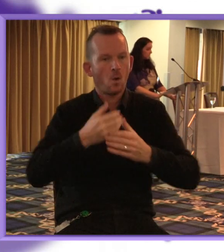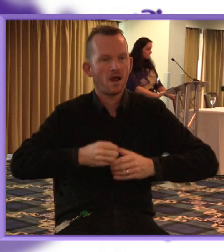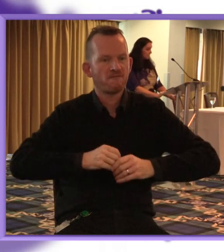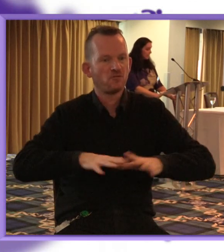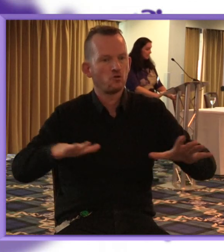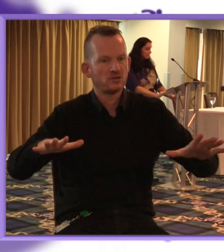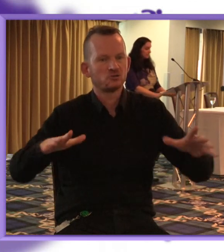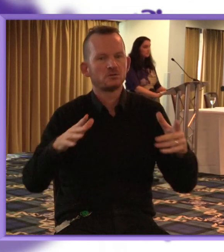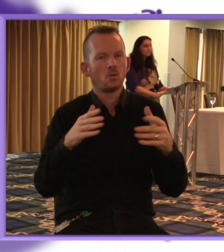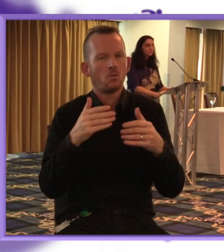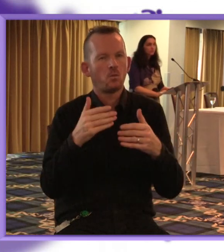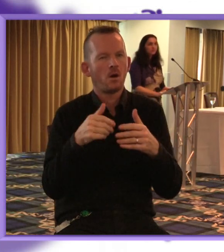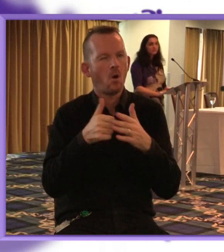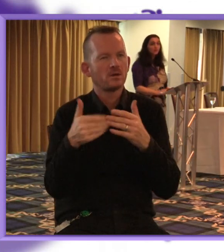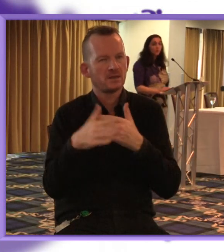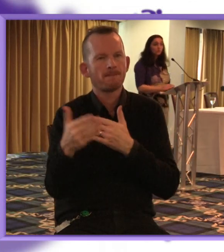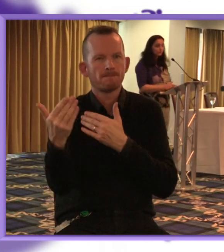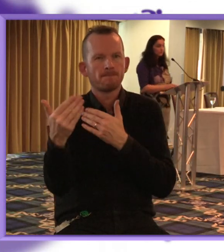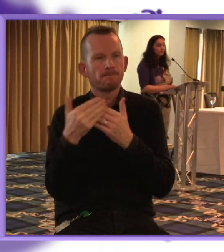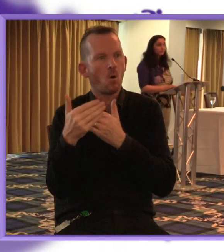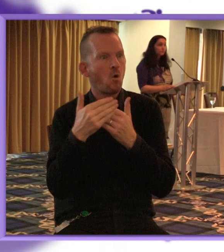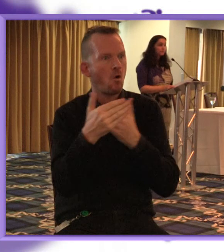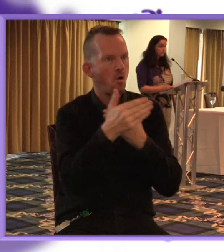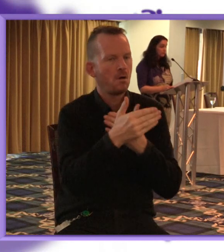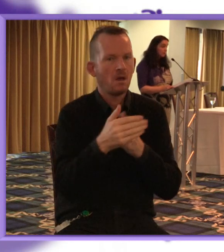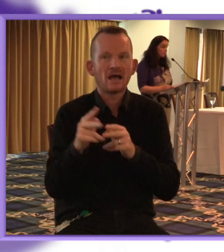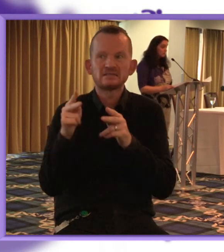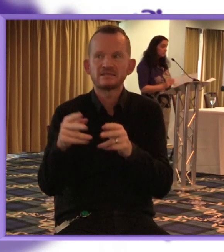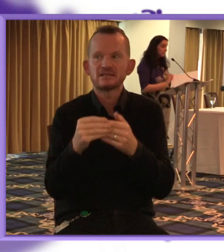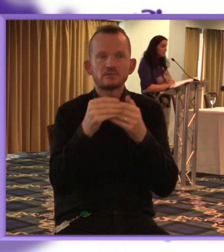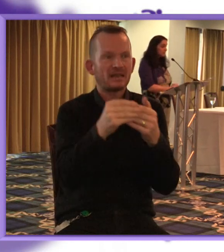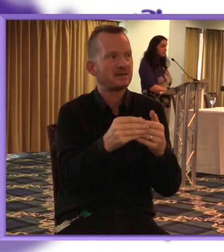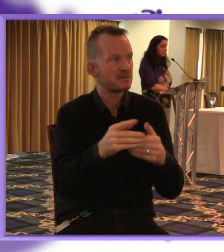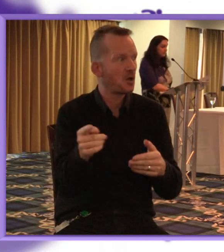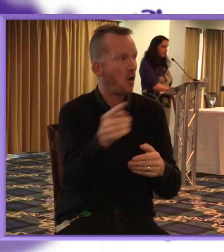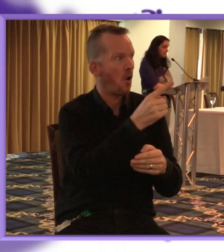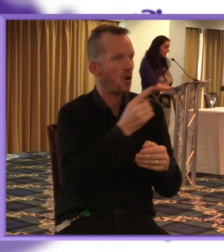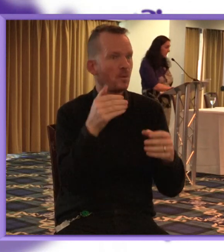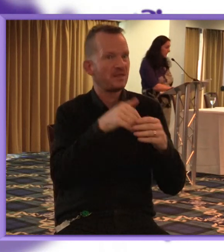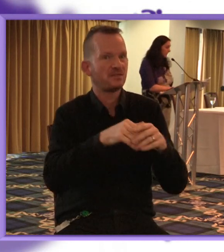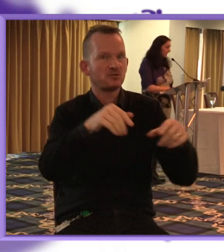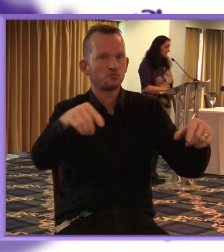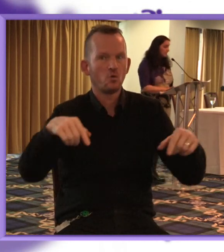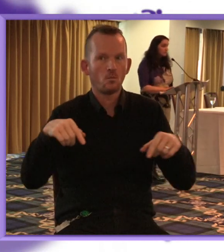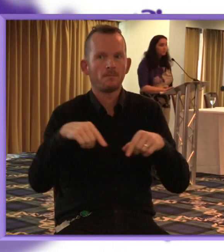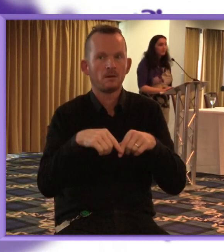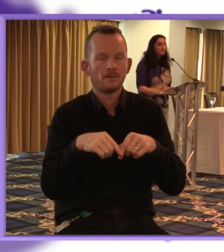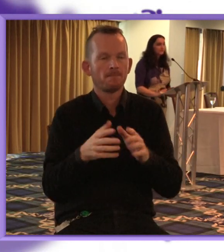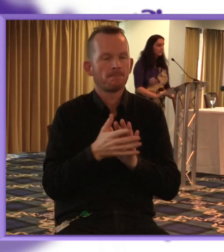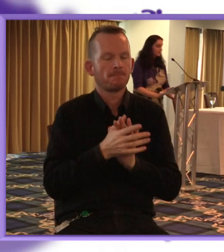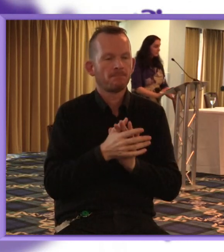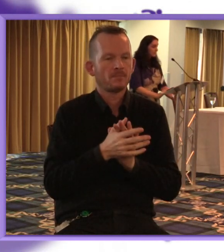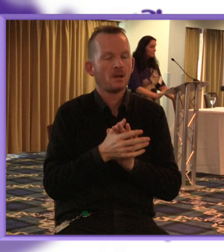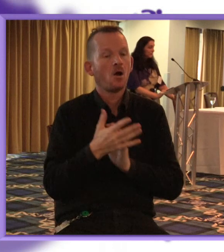need more. And the systems leaders are all of us in this room and our colleagues who couldn't actually make it today. So we